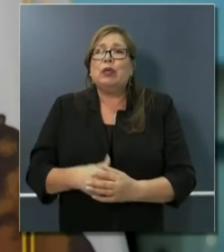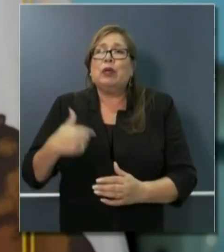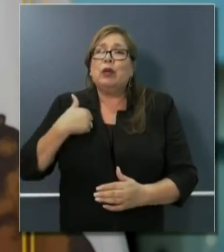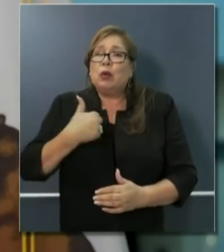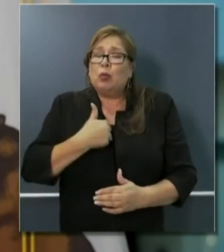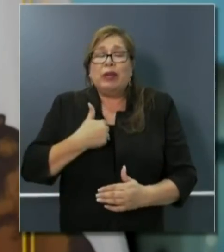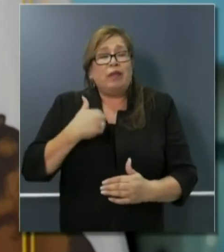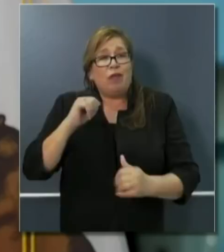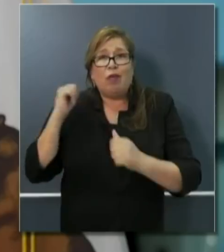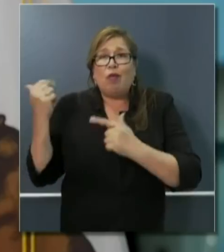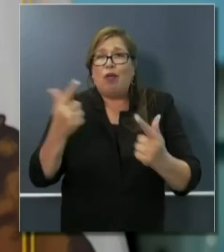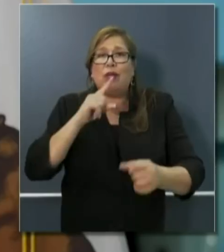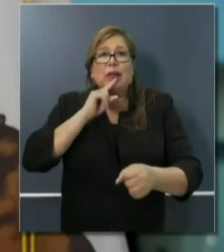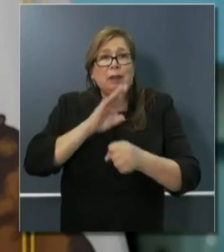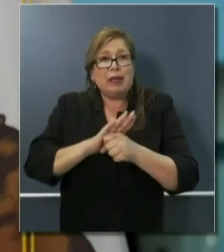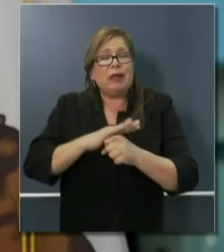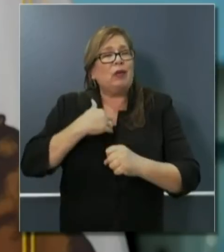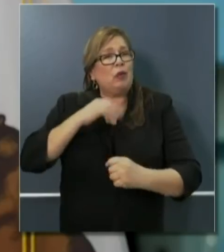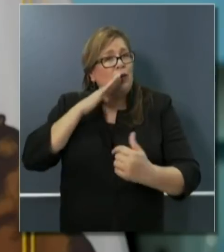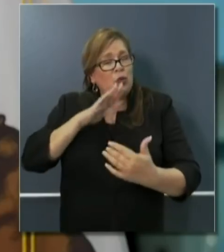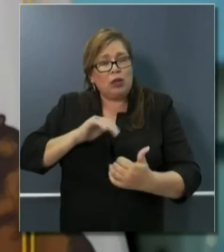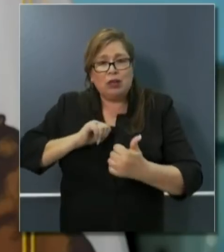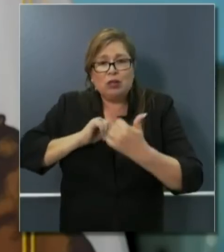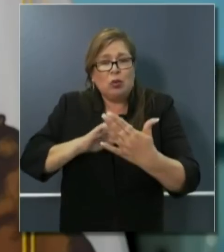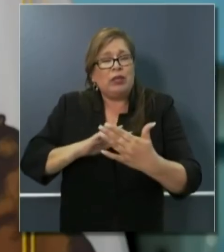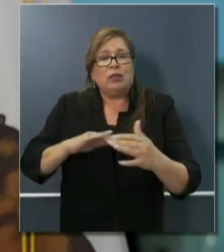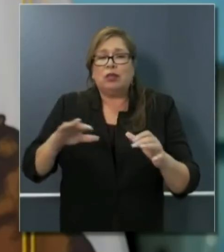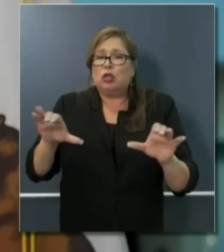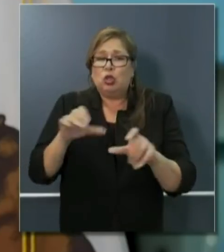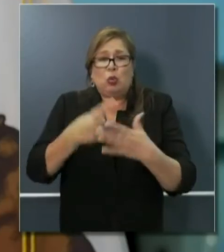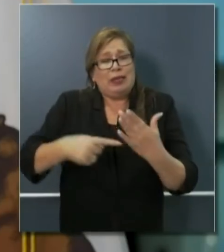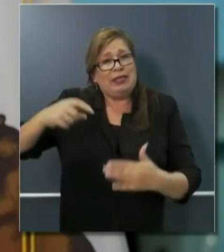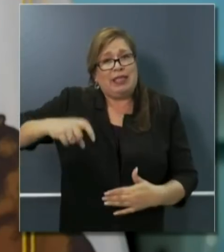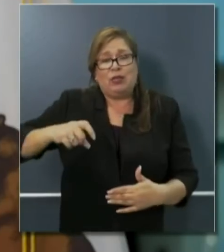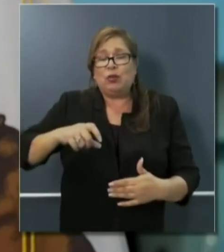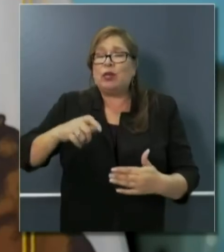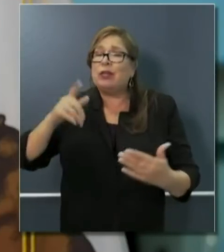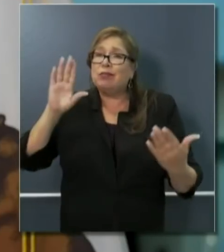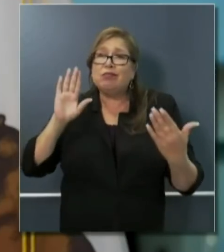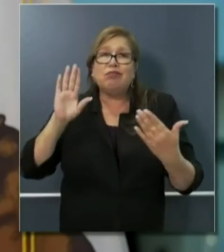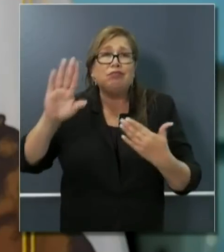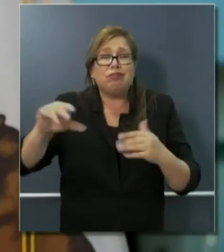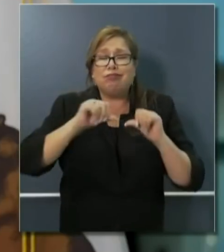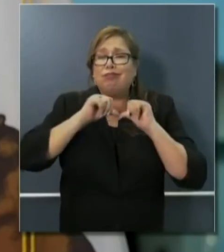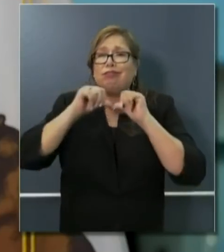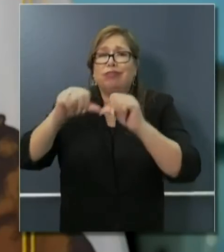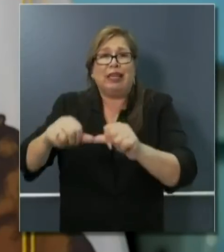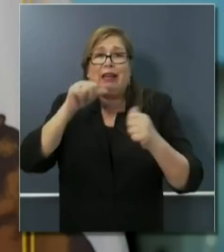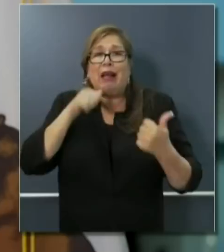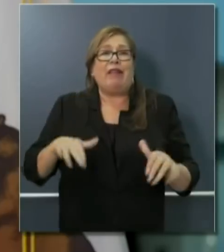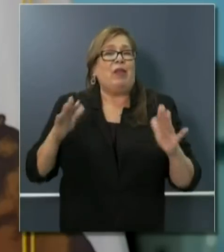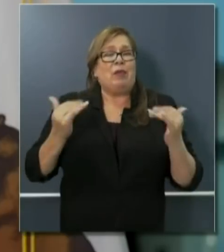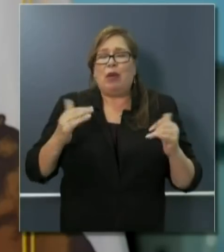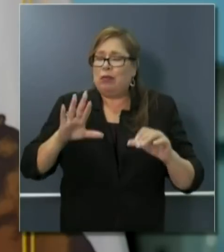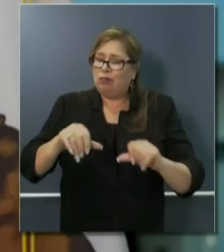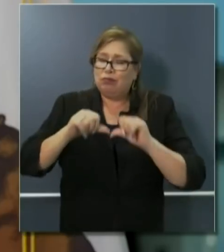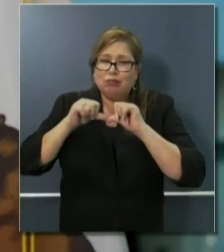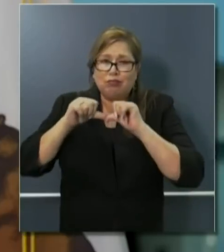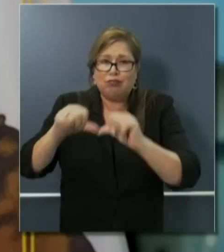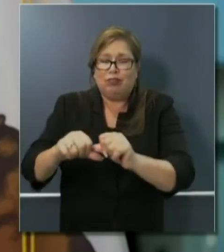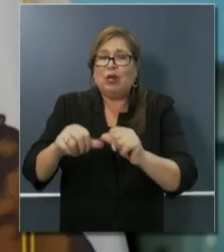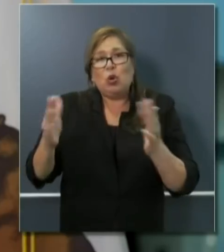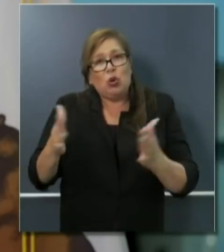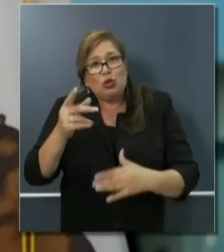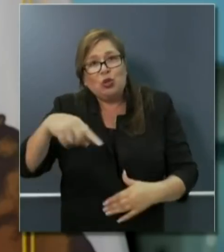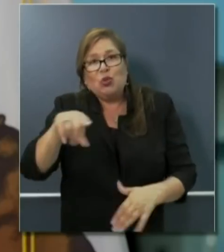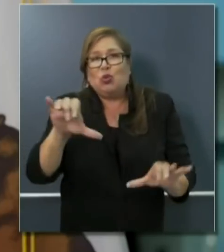this moment over the long haul, not just in the short run. And I want to continue, everybody continue to encourage